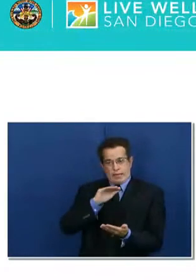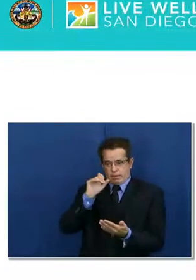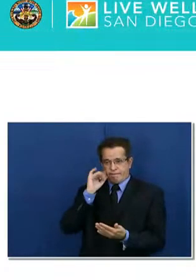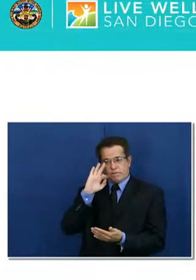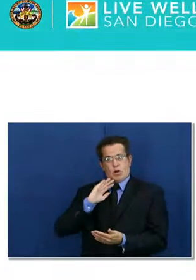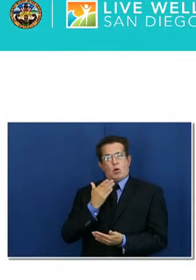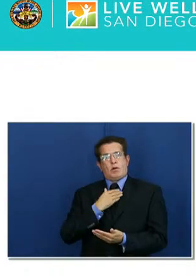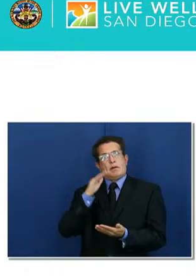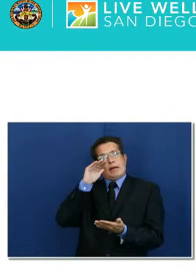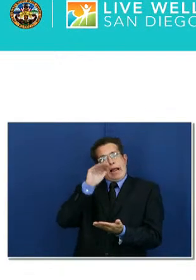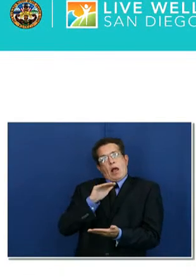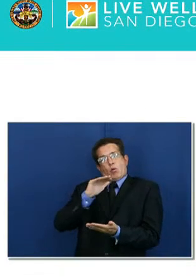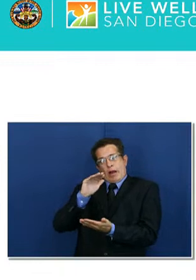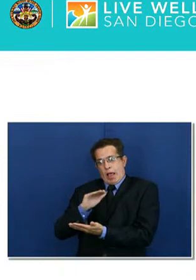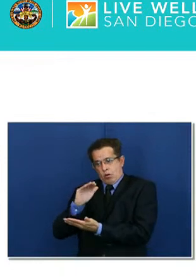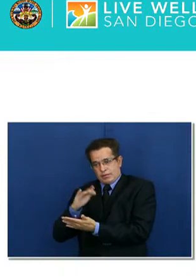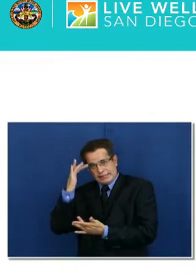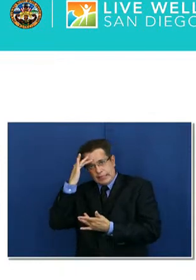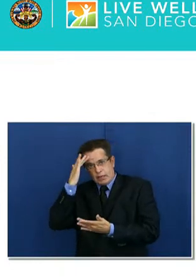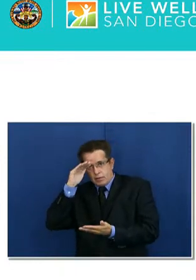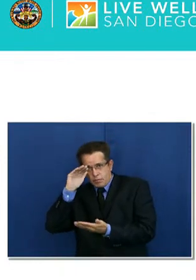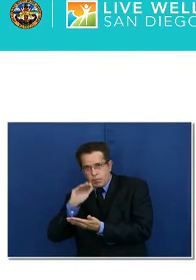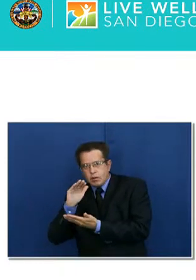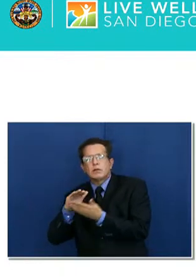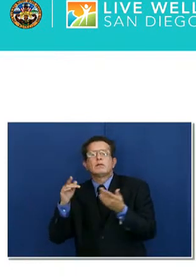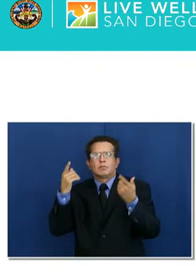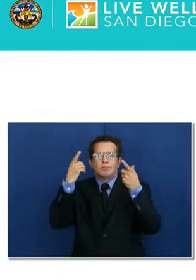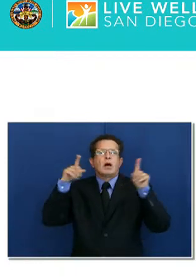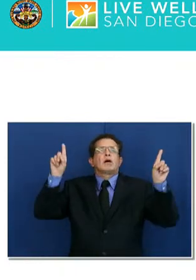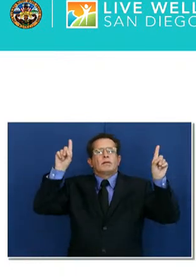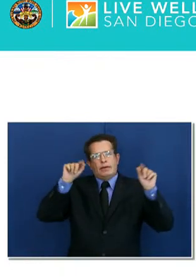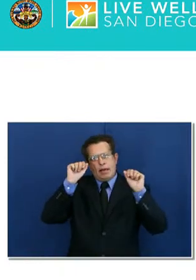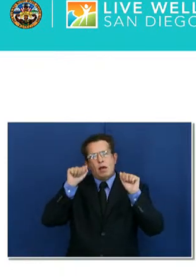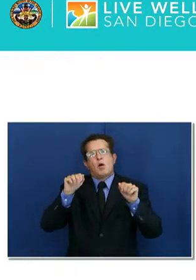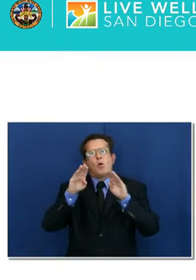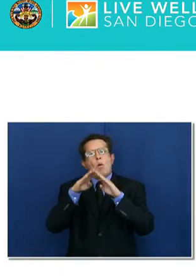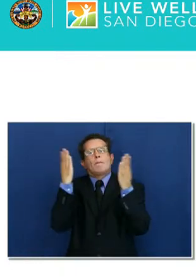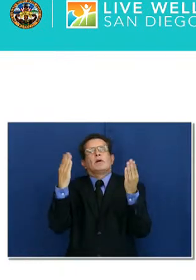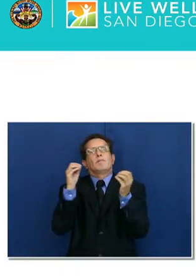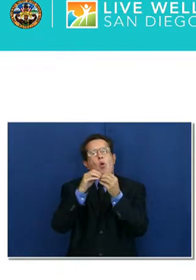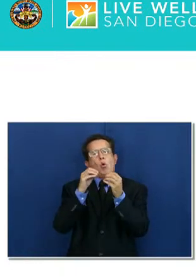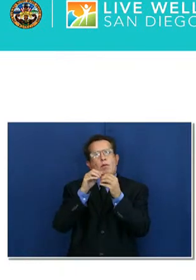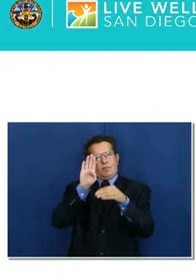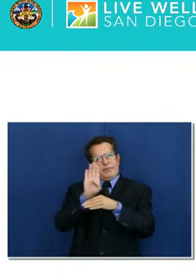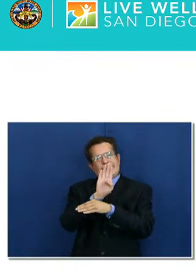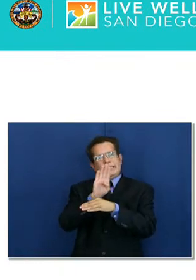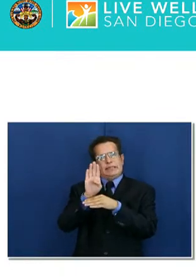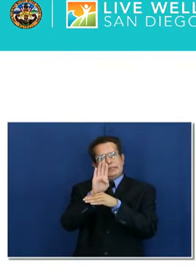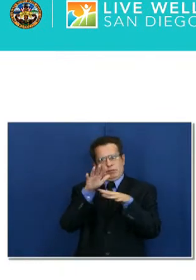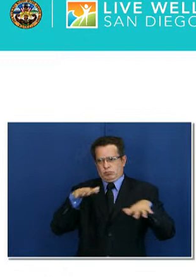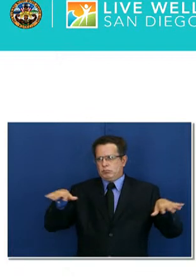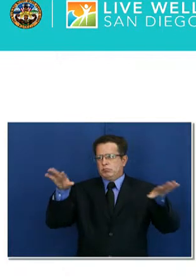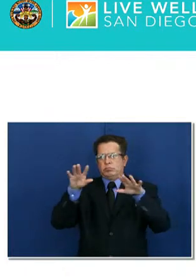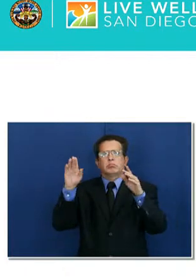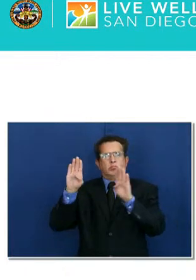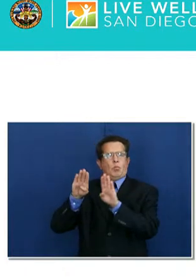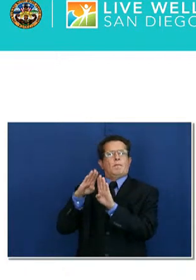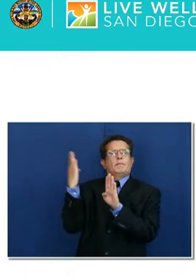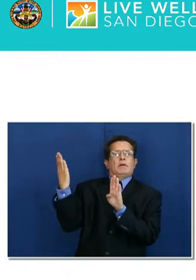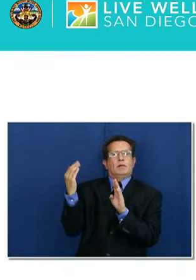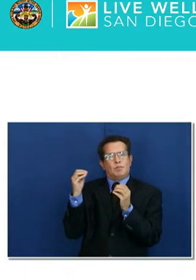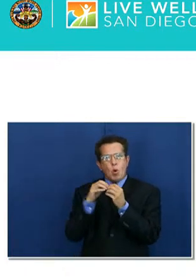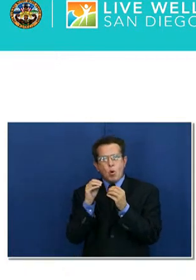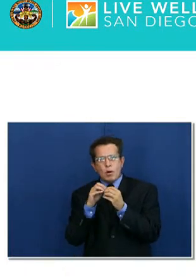decreasing these 2 metrics, we can open up more business or various